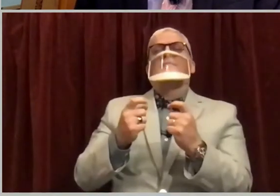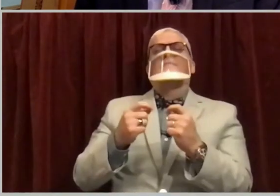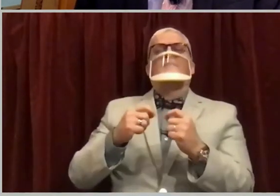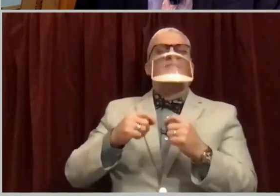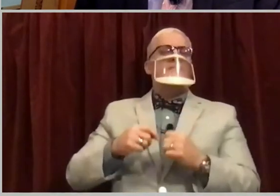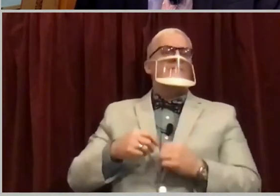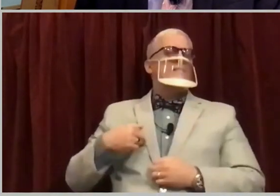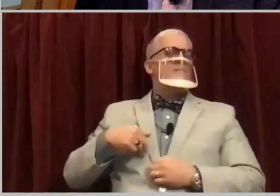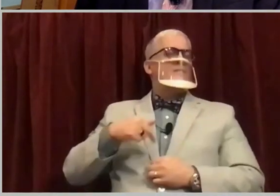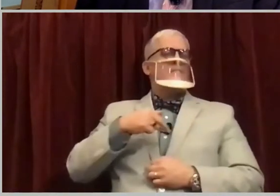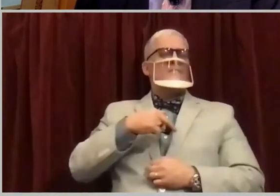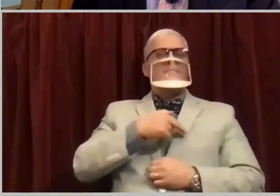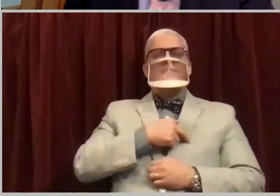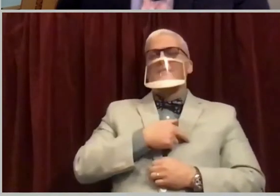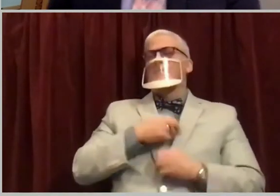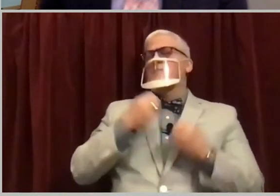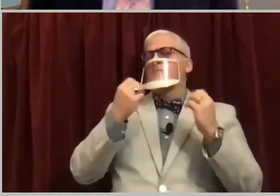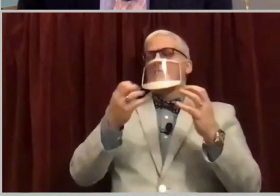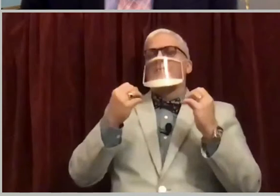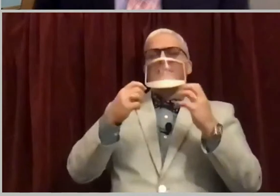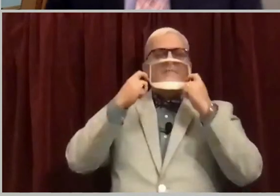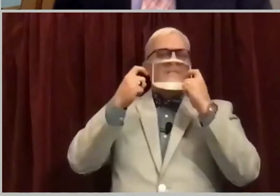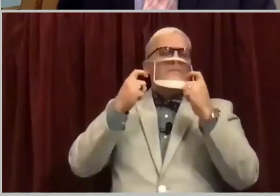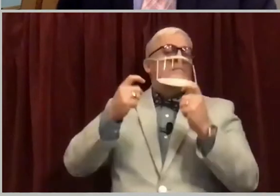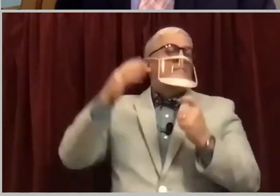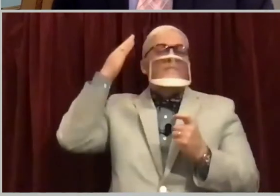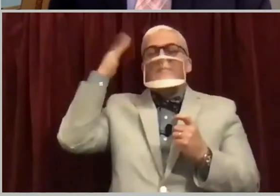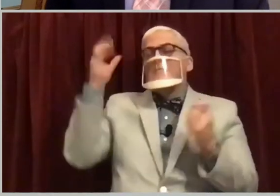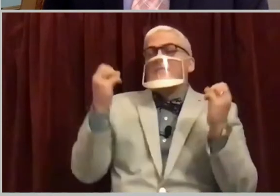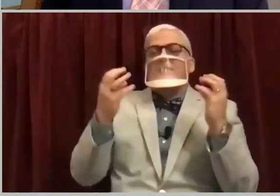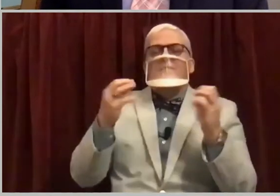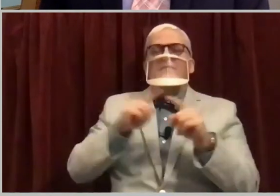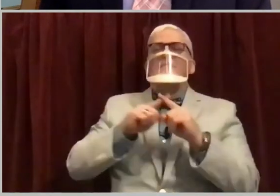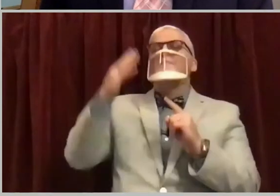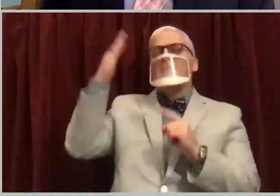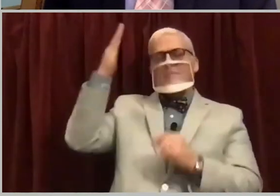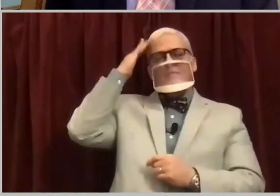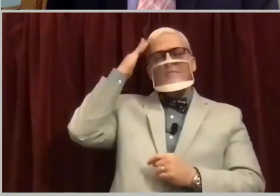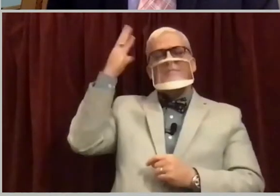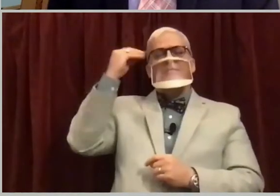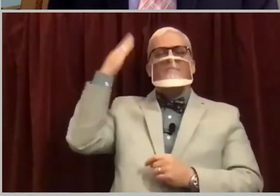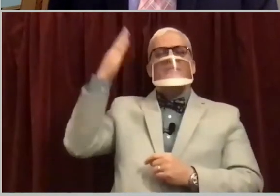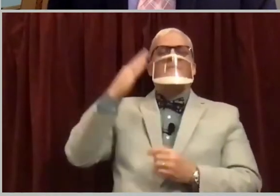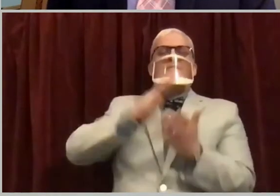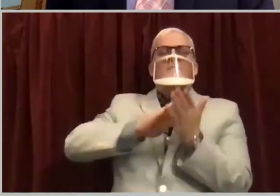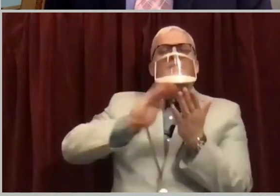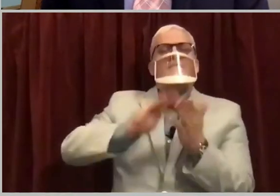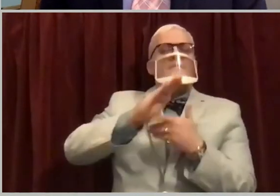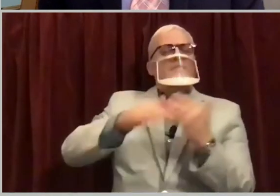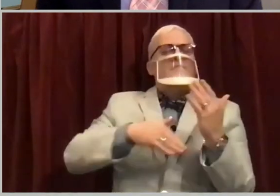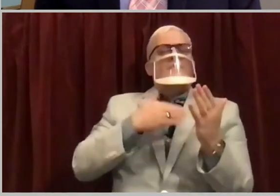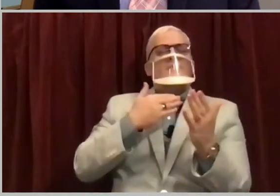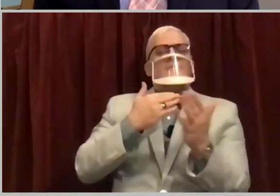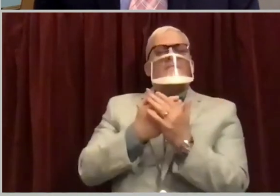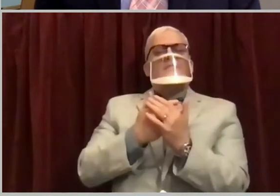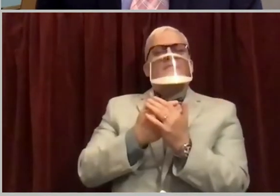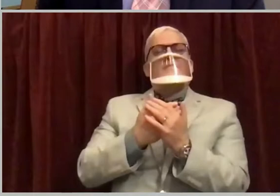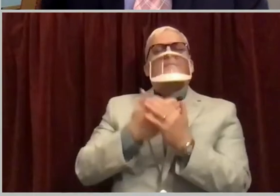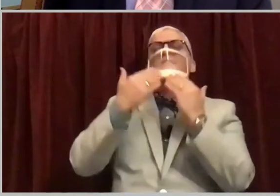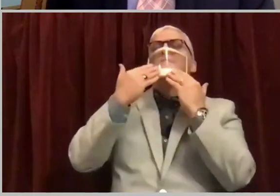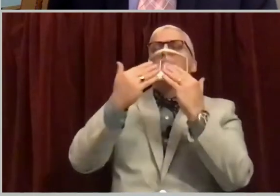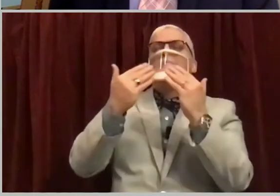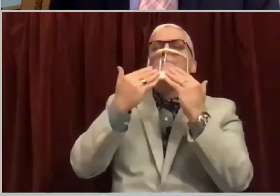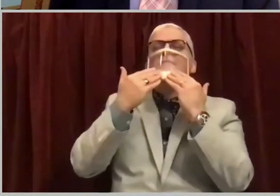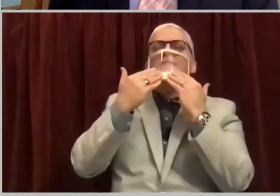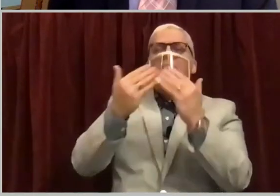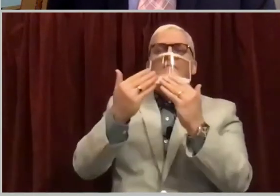are still enumerating and are just increasing as the days continue, Father. Father, we know that that was the only